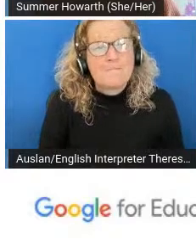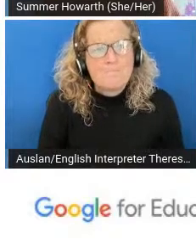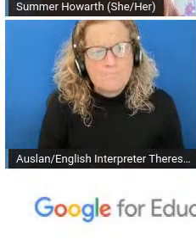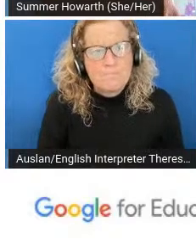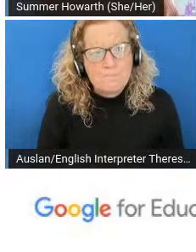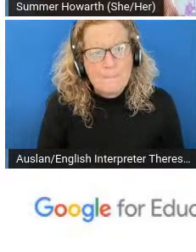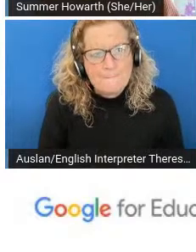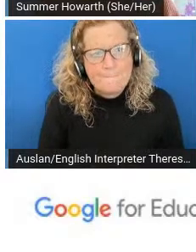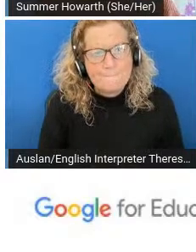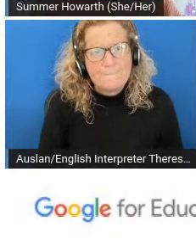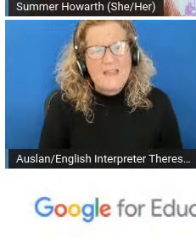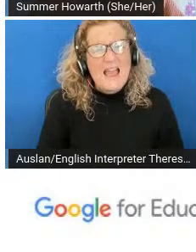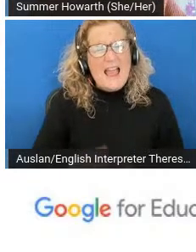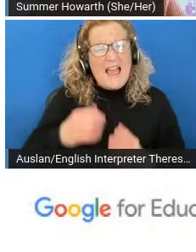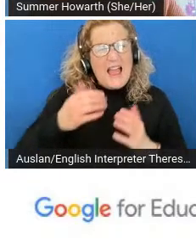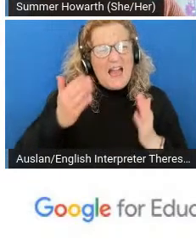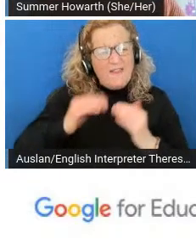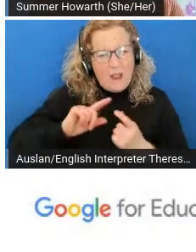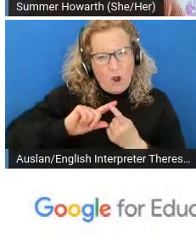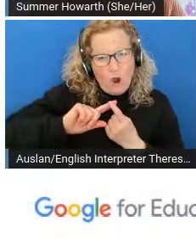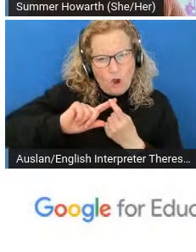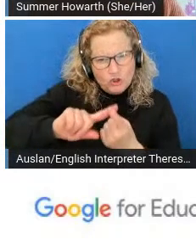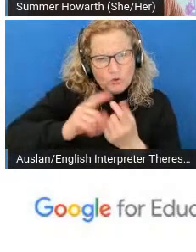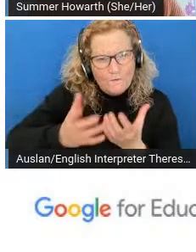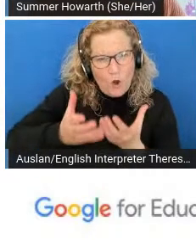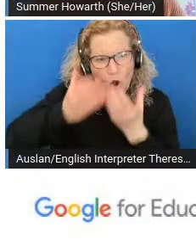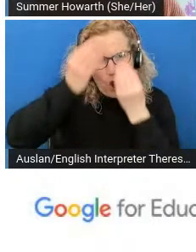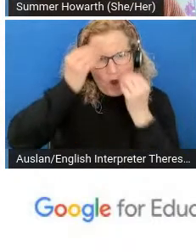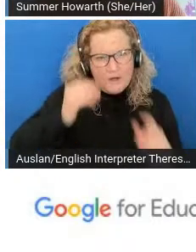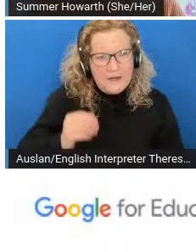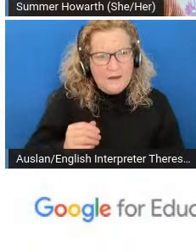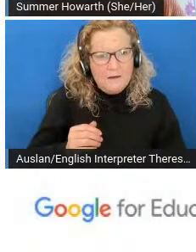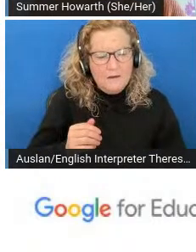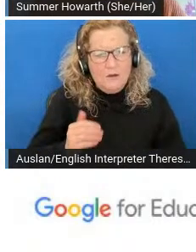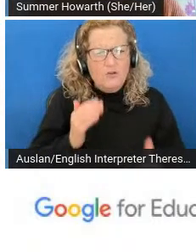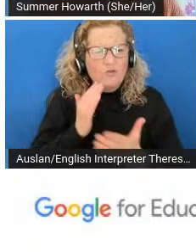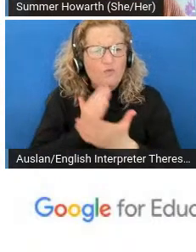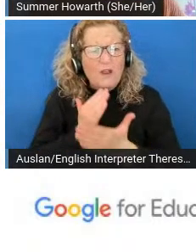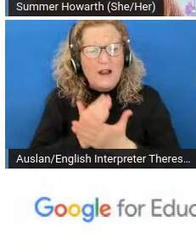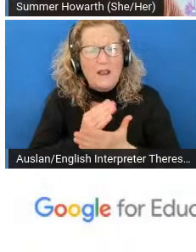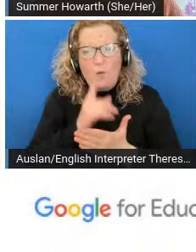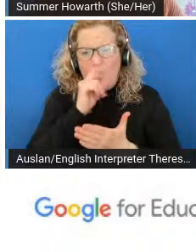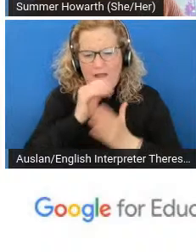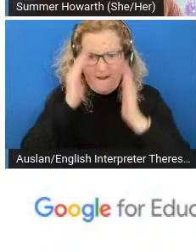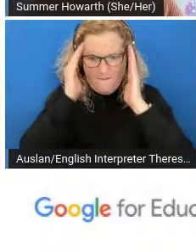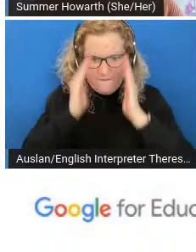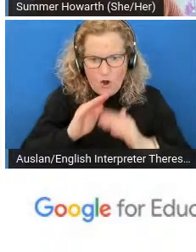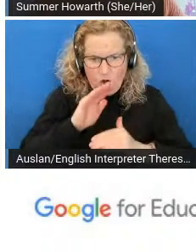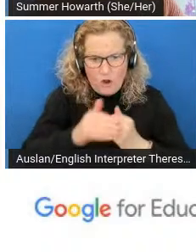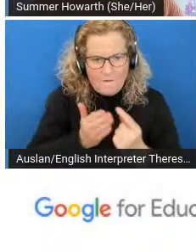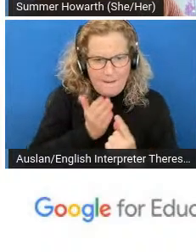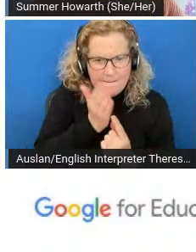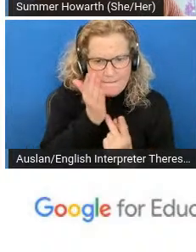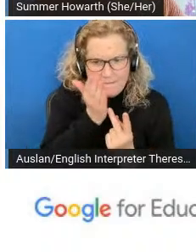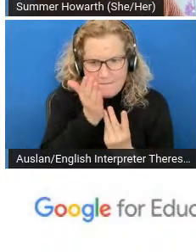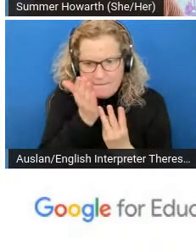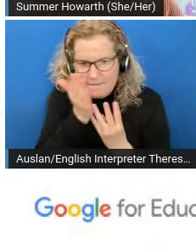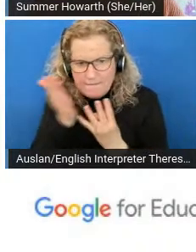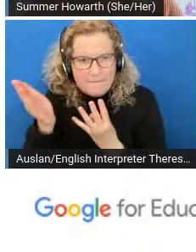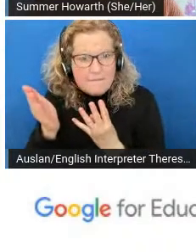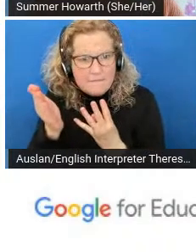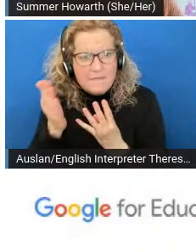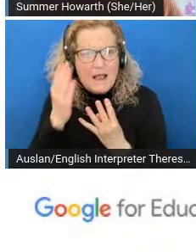that continuity of learning as well, we're really able to zone in on the multiple pathways as there is that voice, choice,